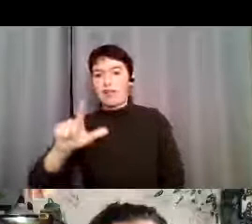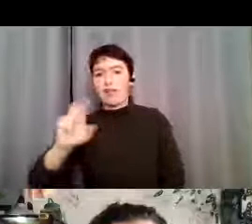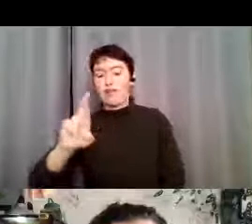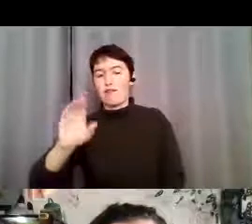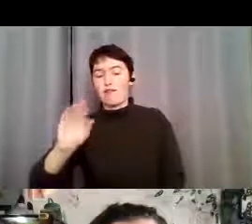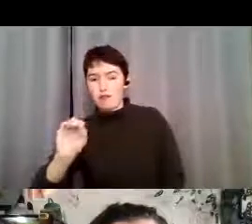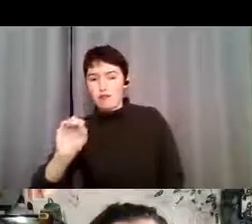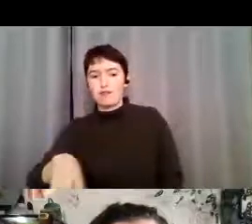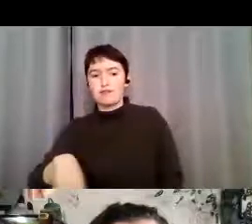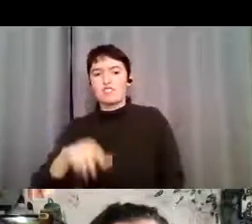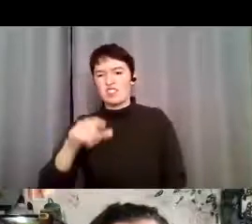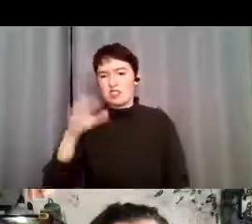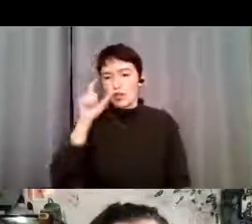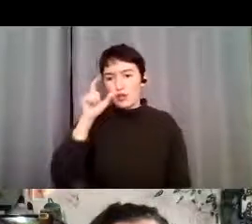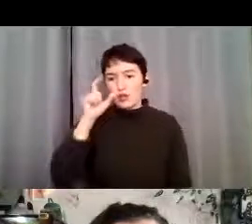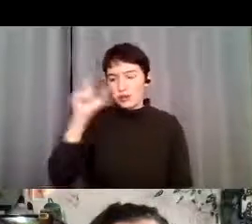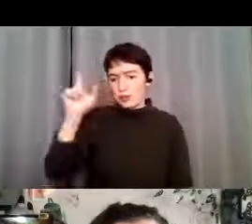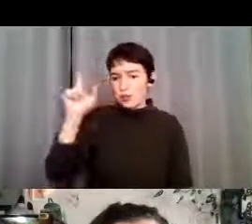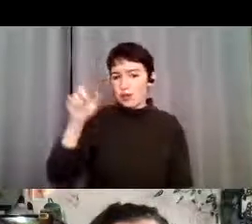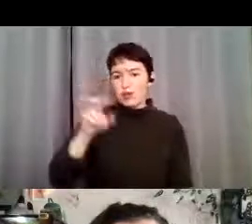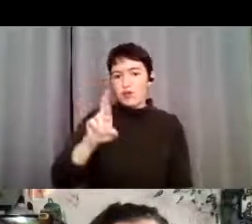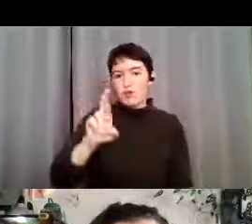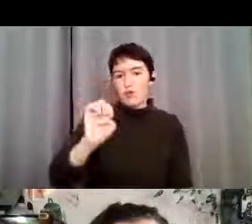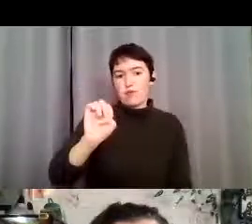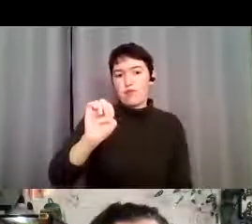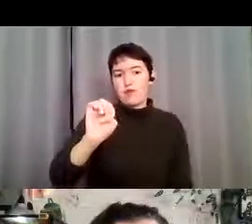Orbiter. It's a spacecraft that